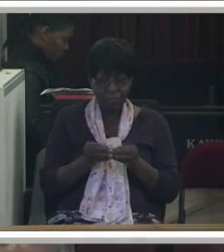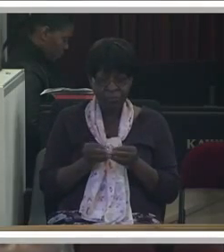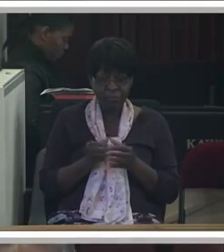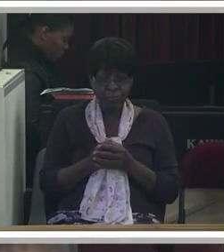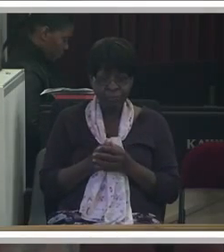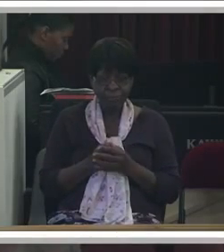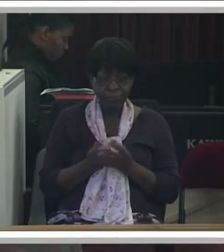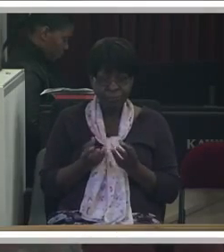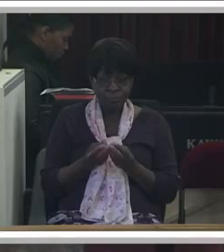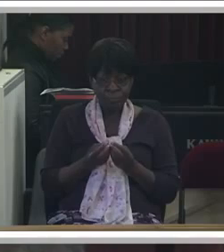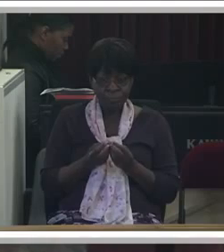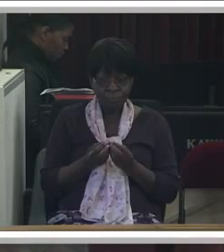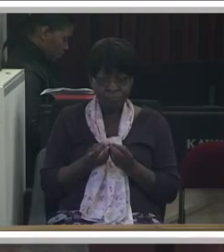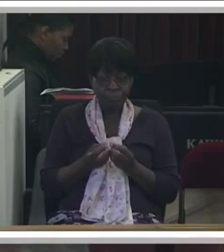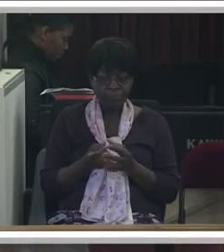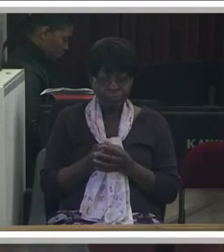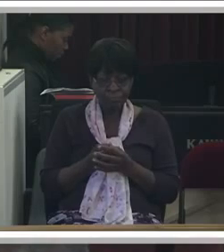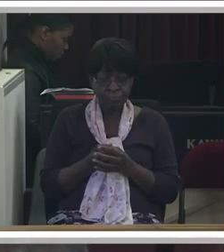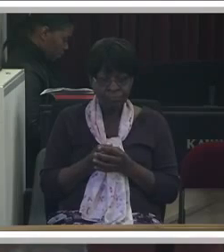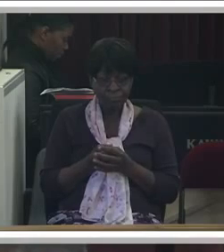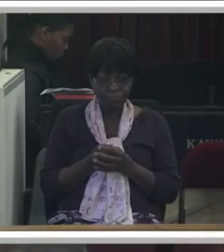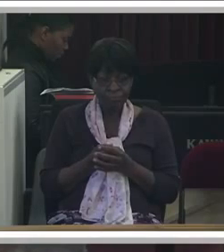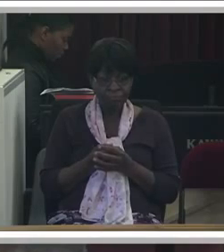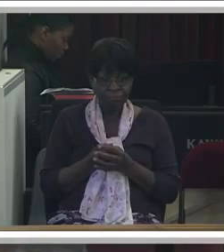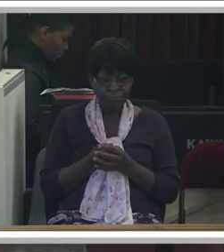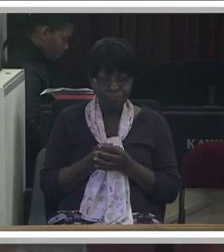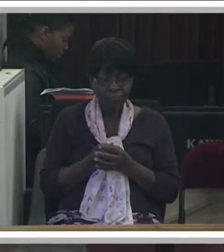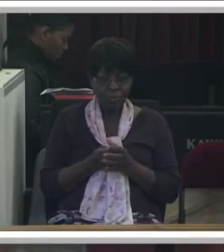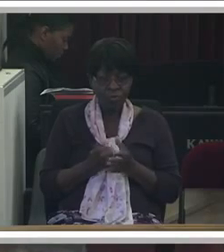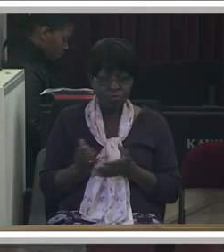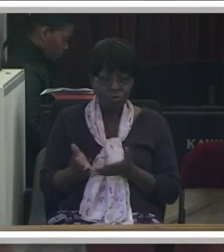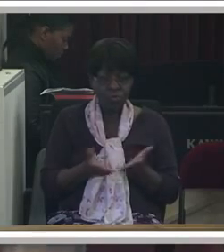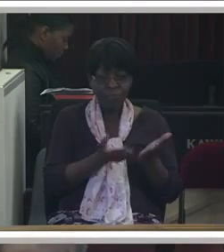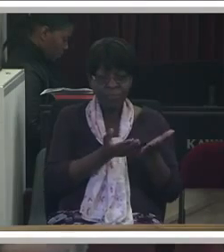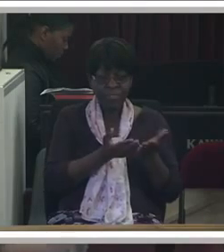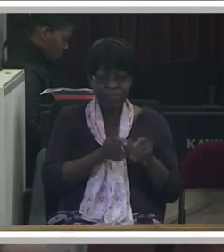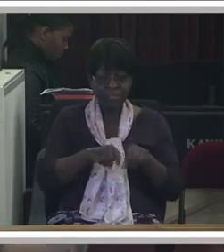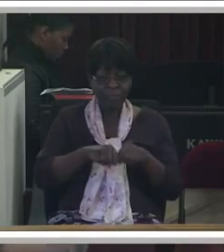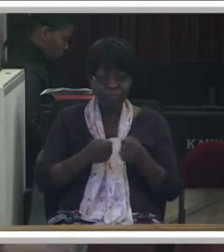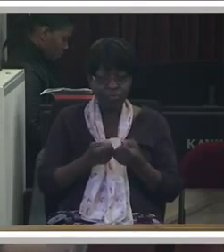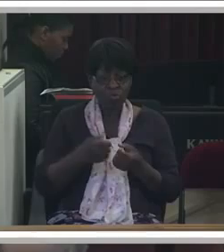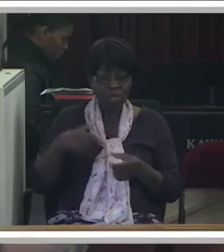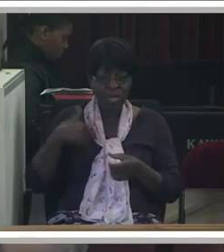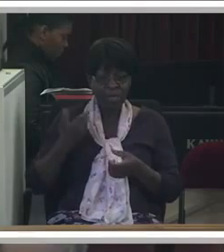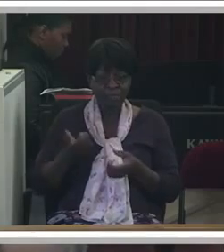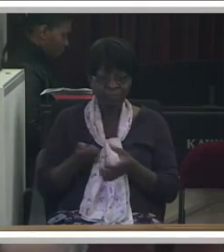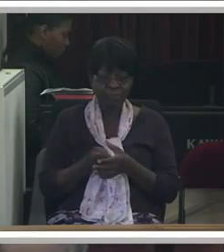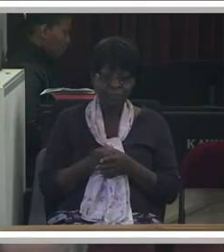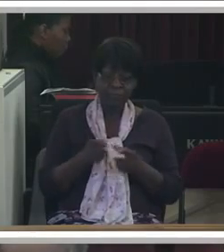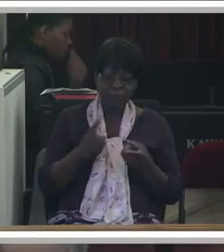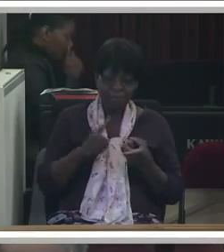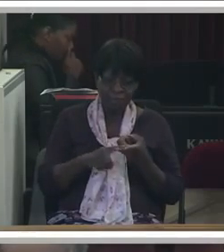These symbols also represent a broken life. Firstly, I said a broken, a broken what? Word.